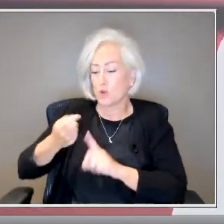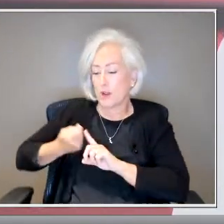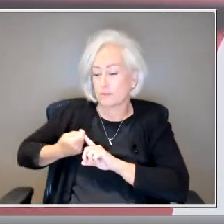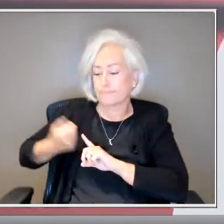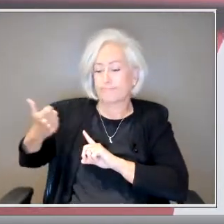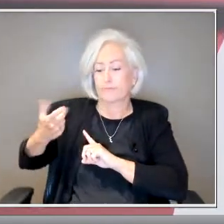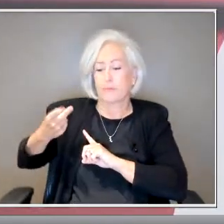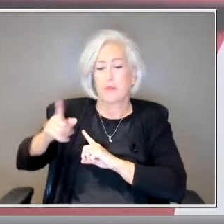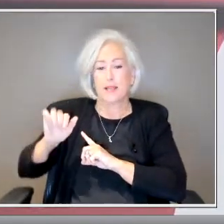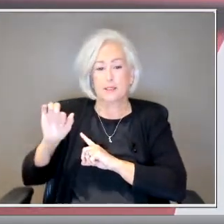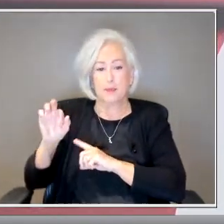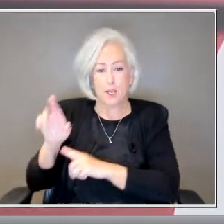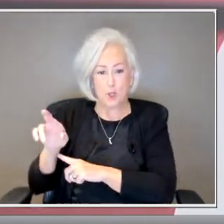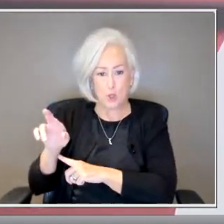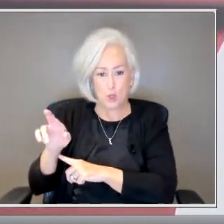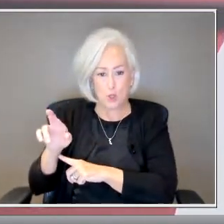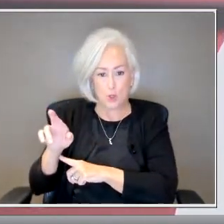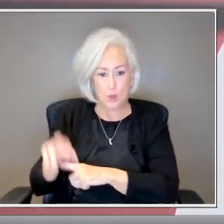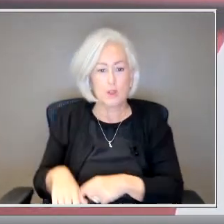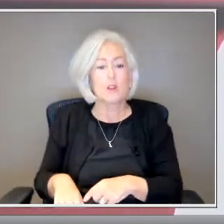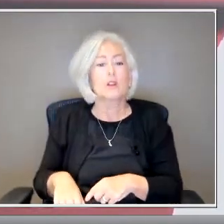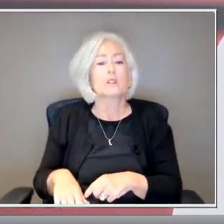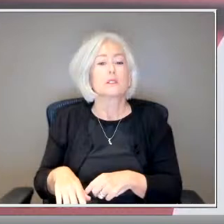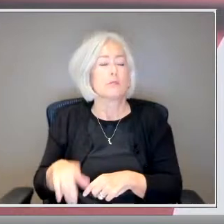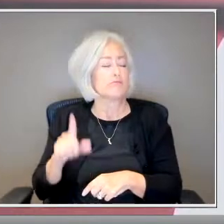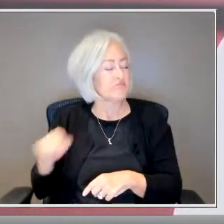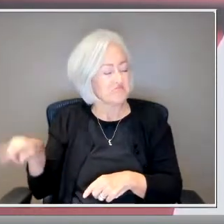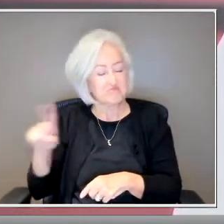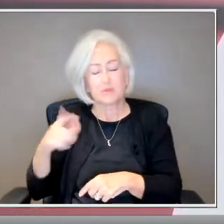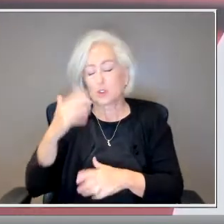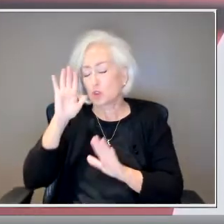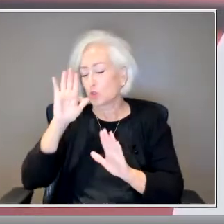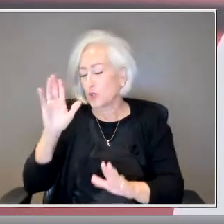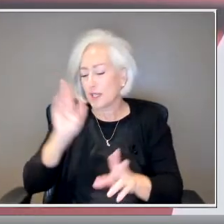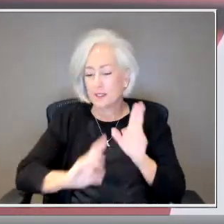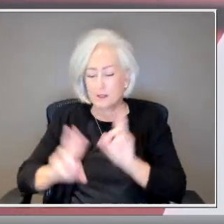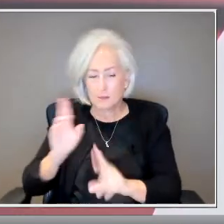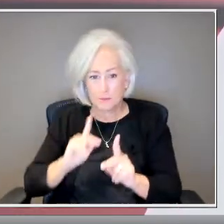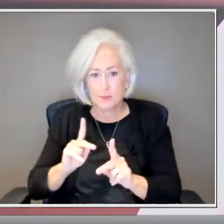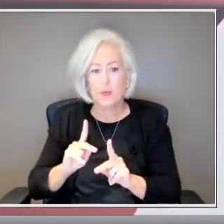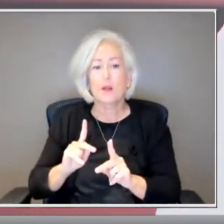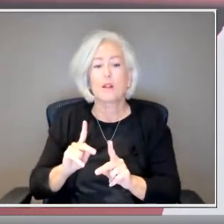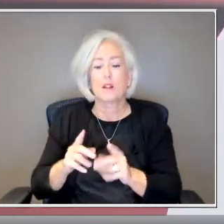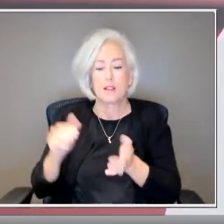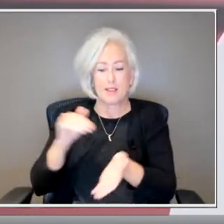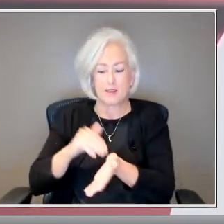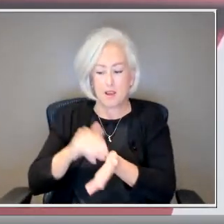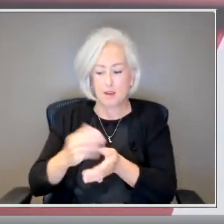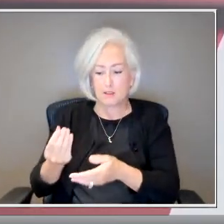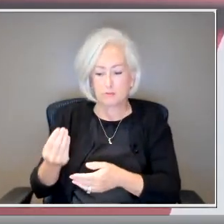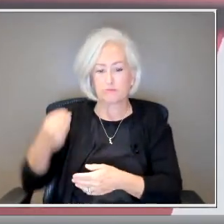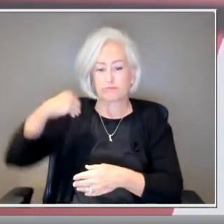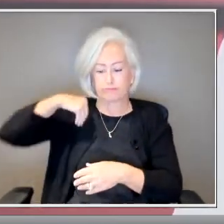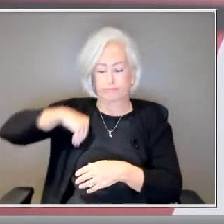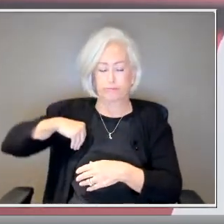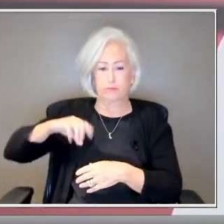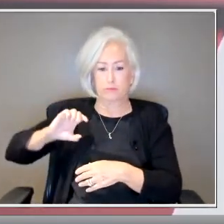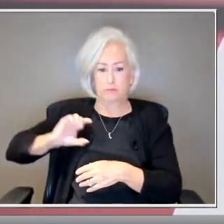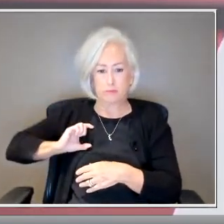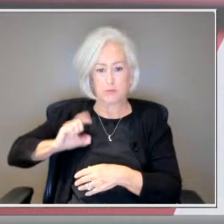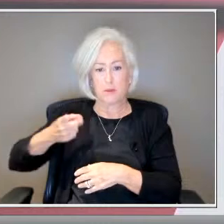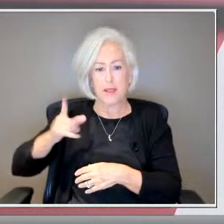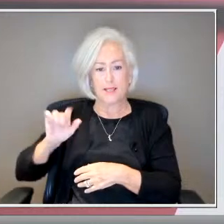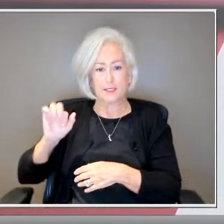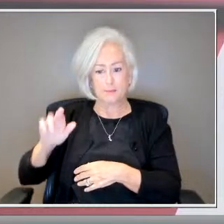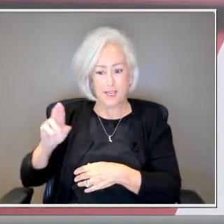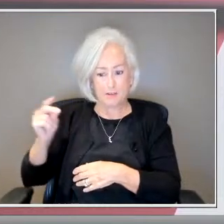so to get her in. I've got really great people. Dr. Pimentel got this pacemaker in quickly ahead of schedule, and Dr. Beakey